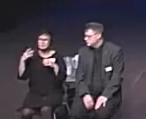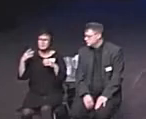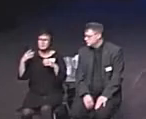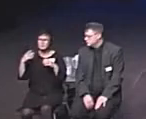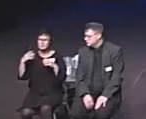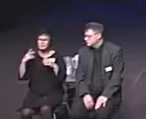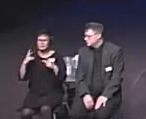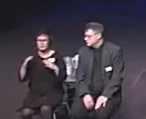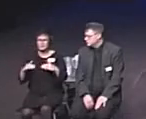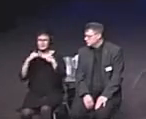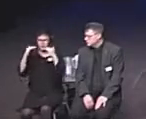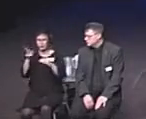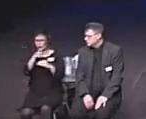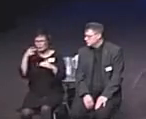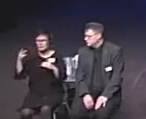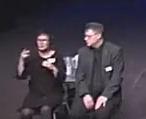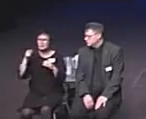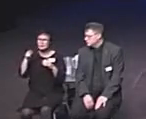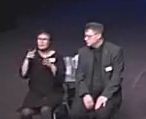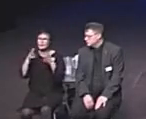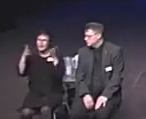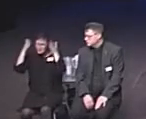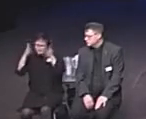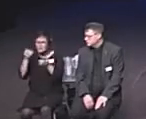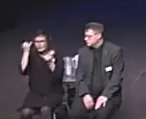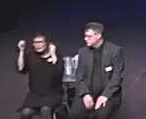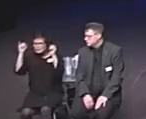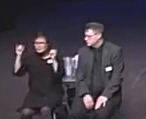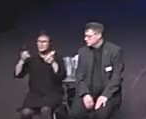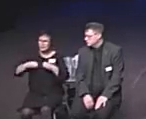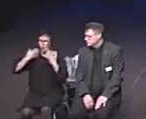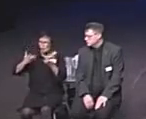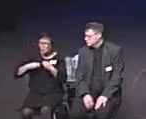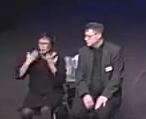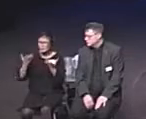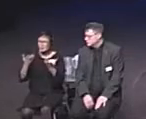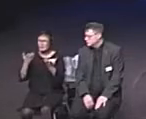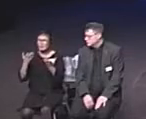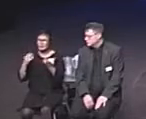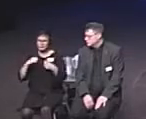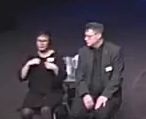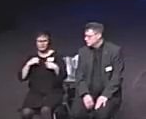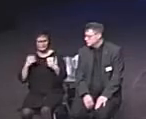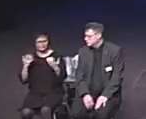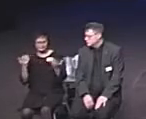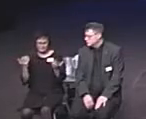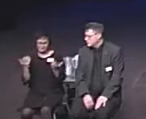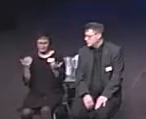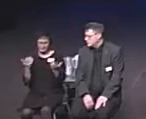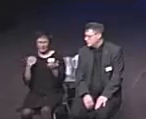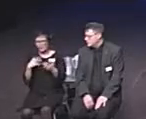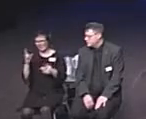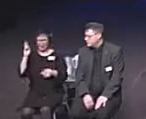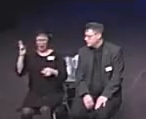level 2 here, is about innovations, and you meet innovators like not for